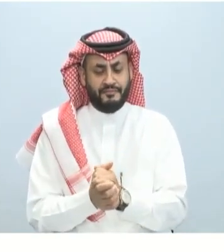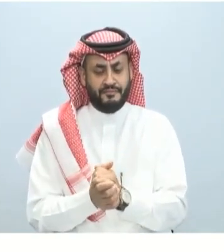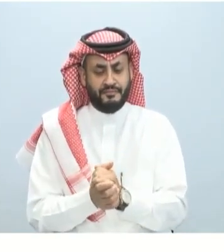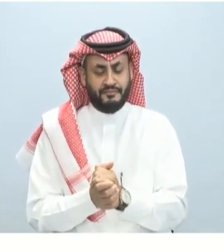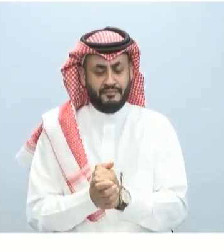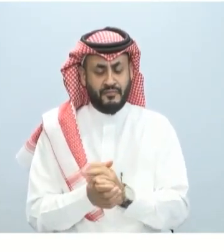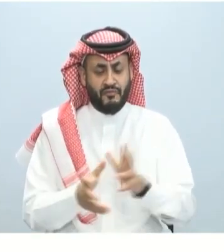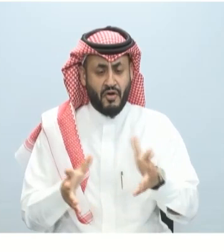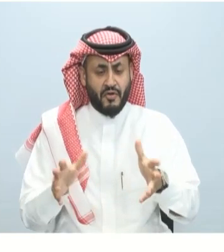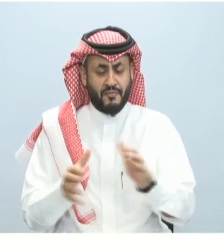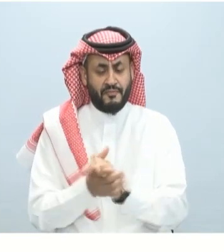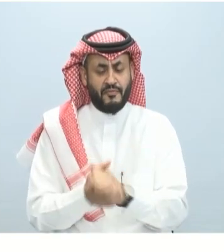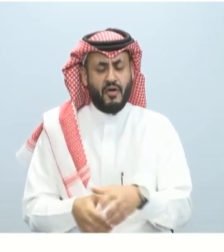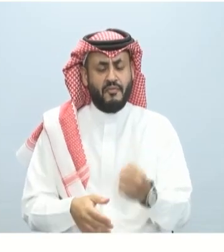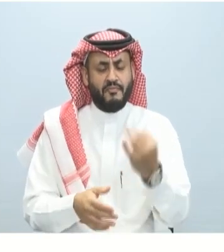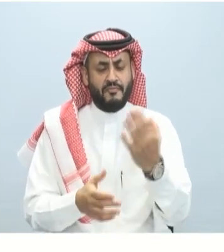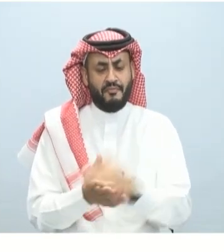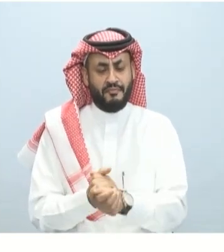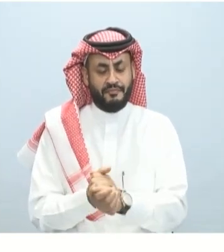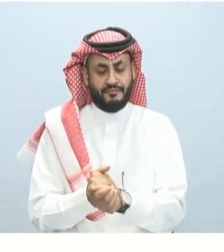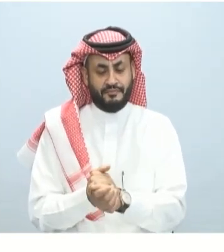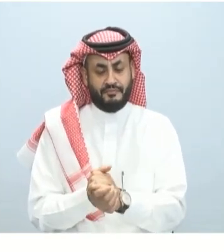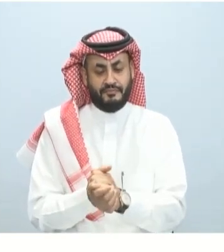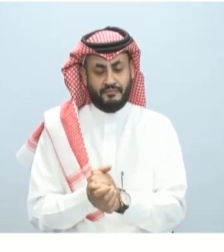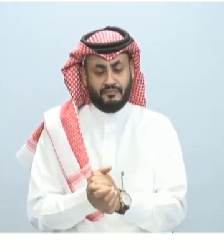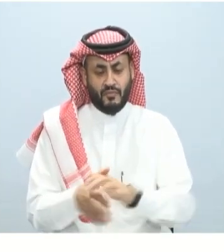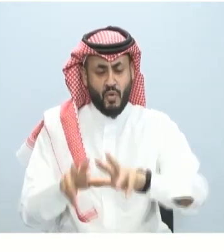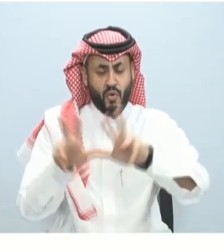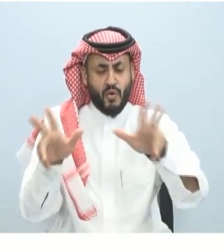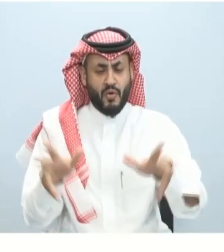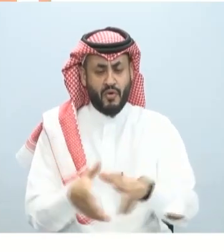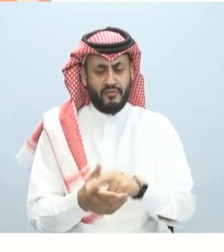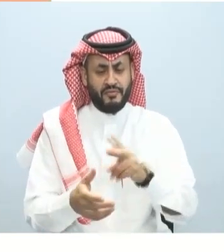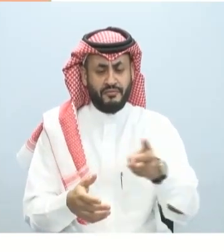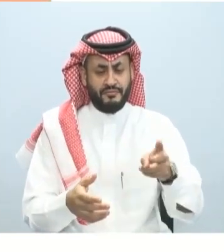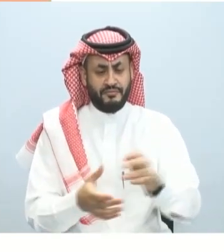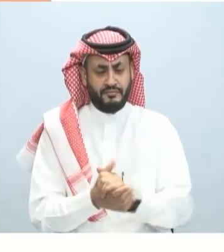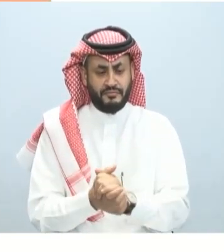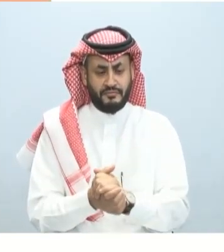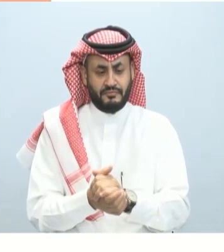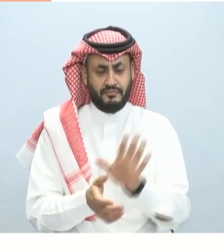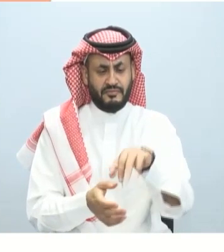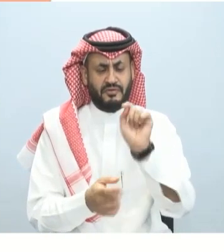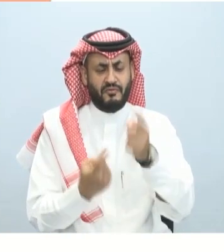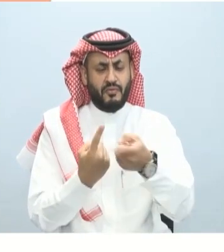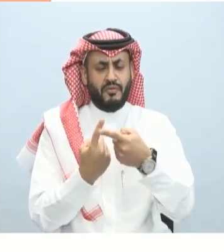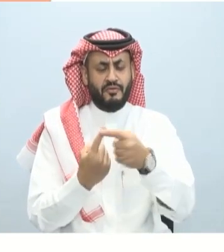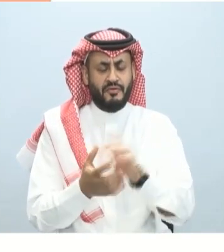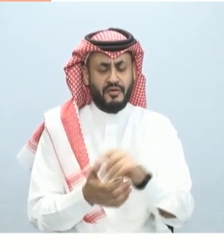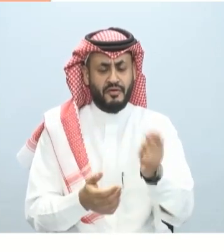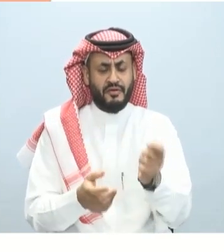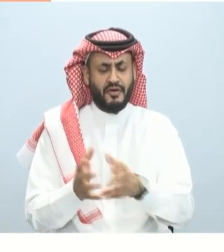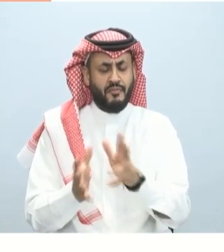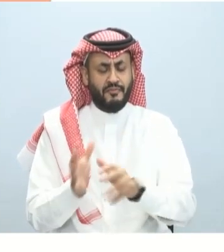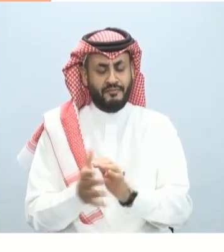have horror, for example, and a lot more. Now all of these genres, we are going to choose one of them and write